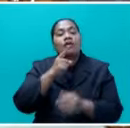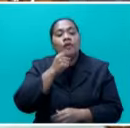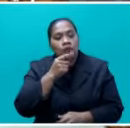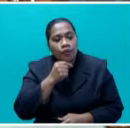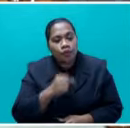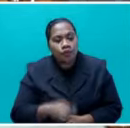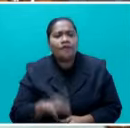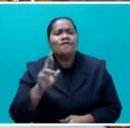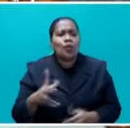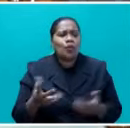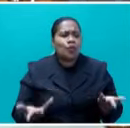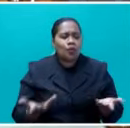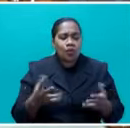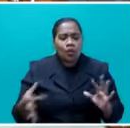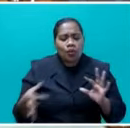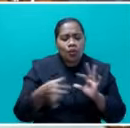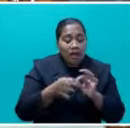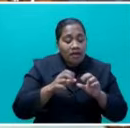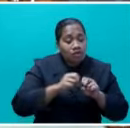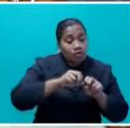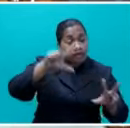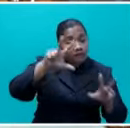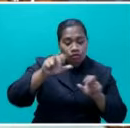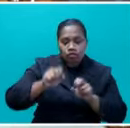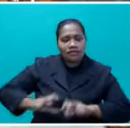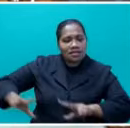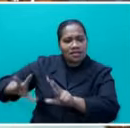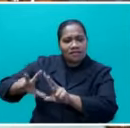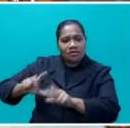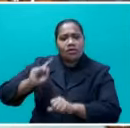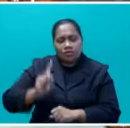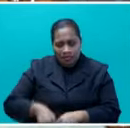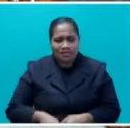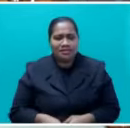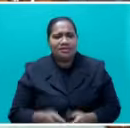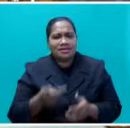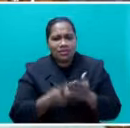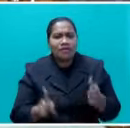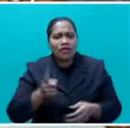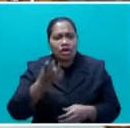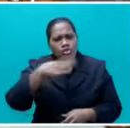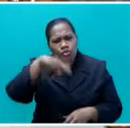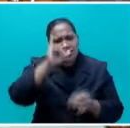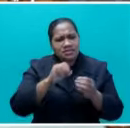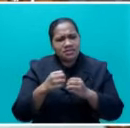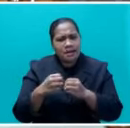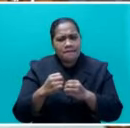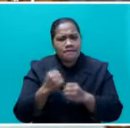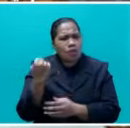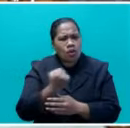for connecting of Vanua level to Viti level. It's part of what they call the Tui Samoa connection. And because we utilize the